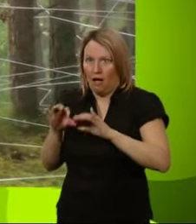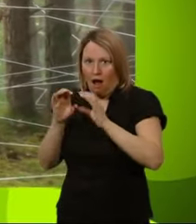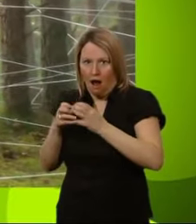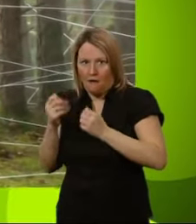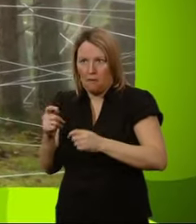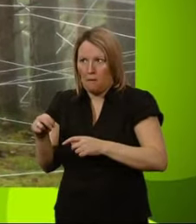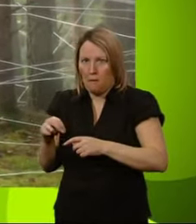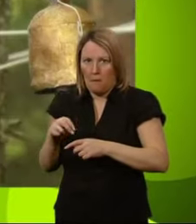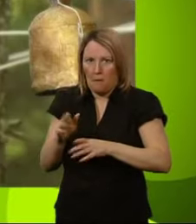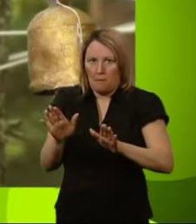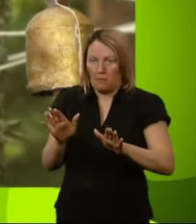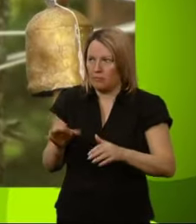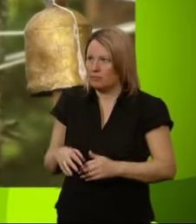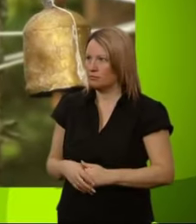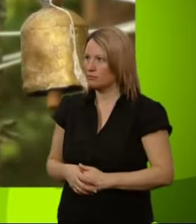got the ring.